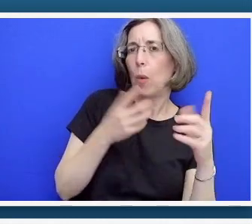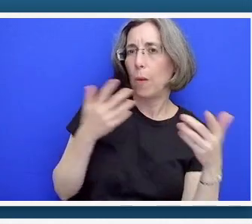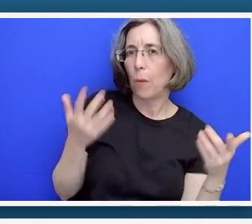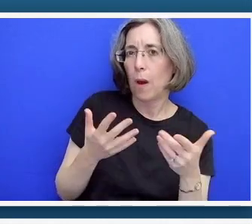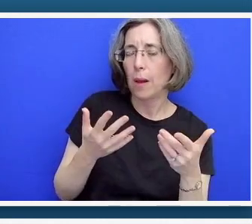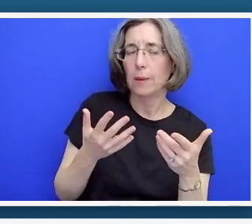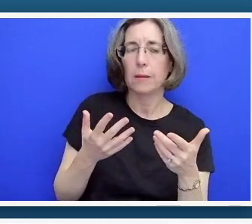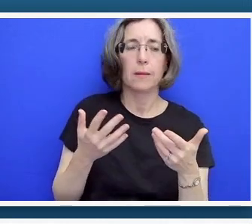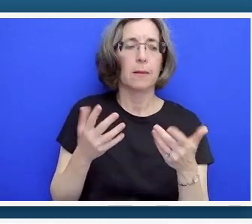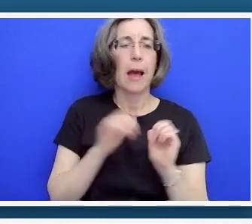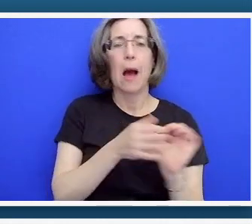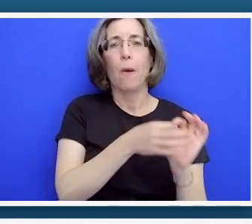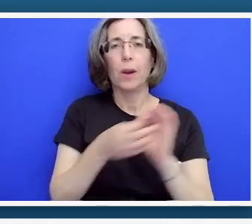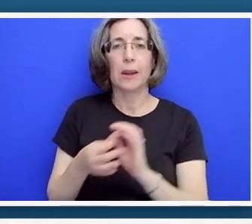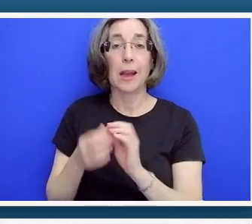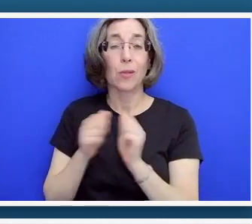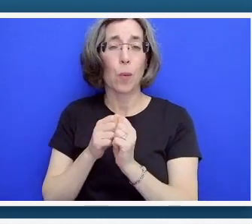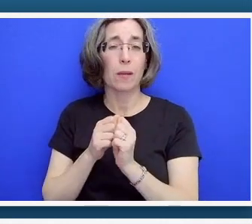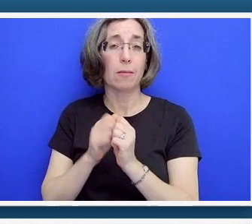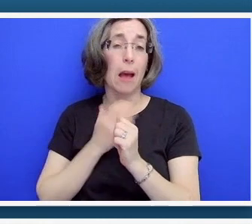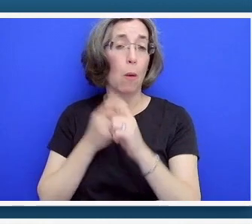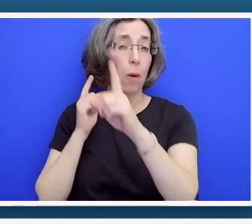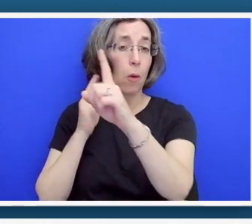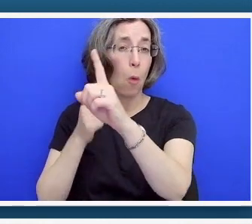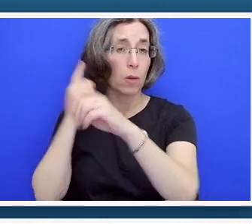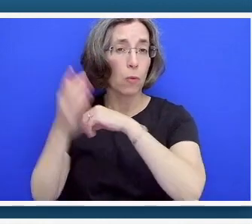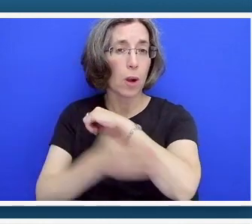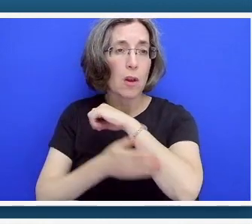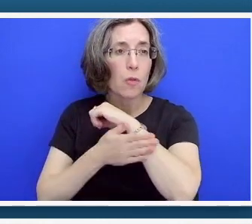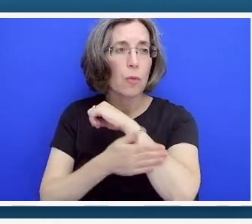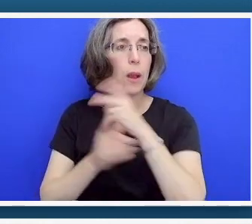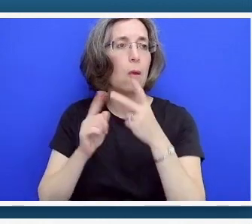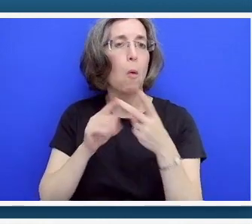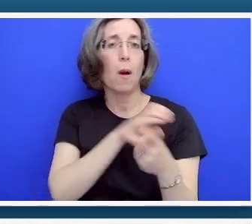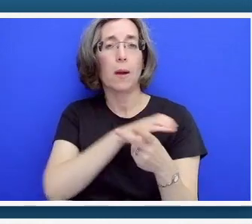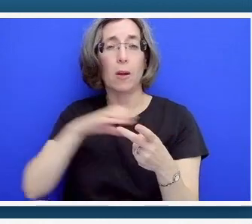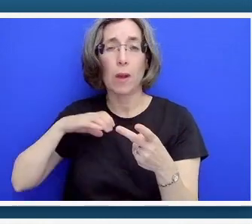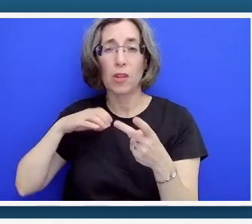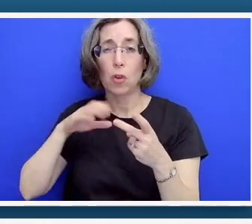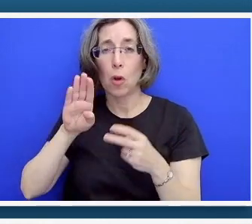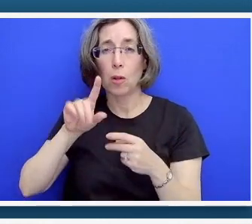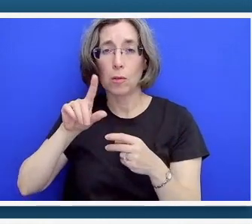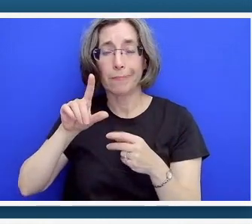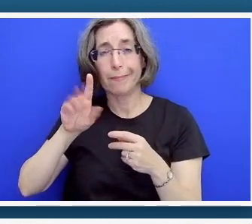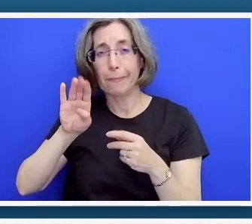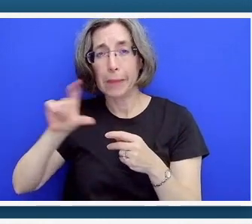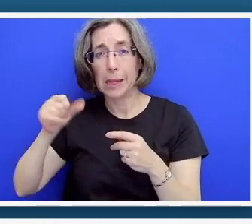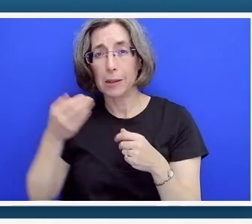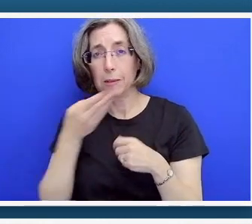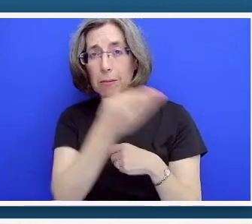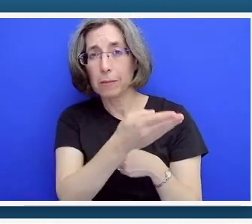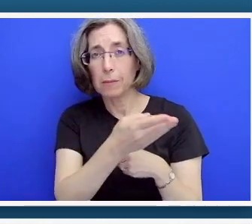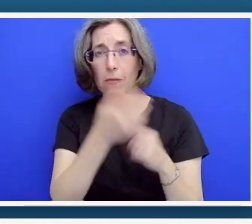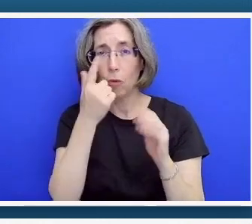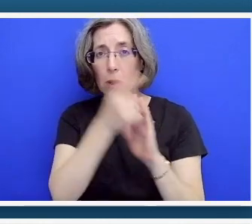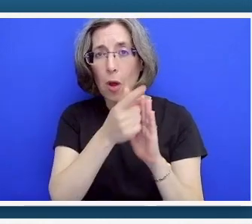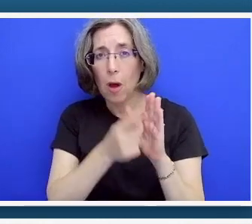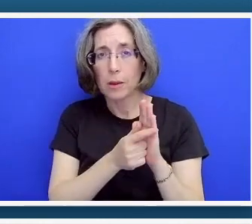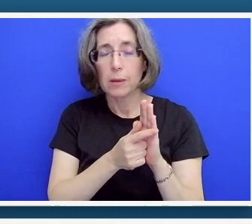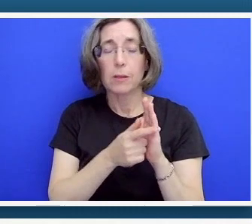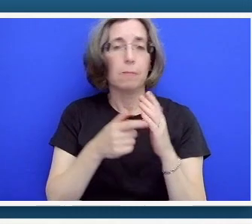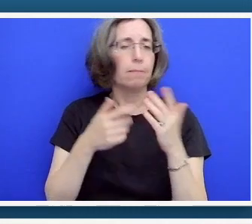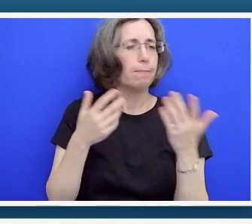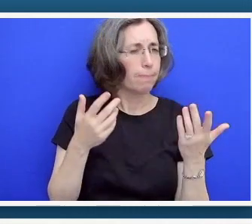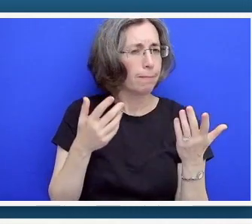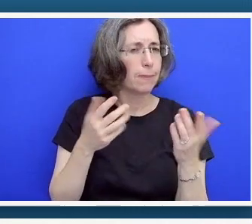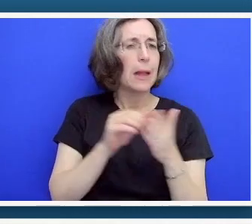for legislation that might be proposed in Congress? And it's something very tangible. It's something that students can